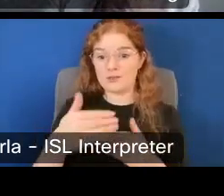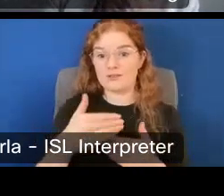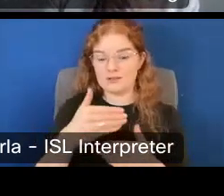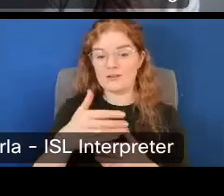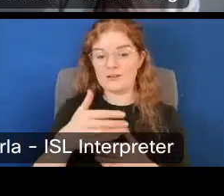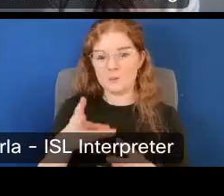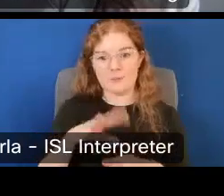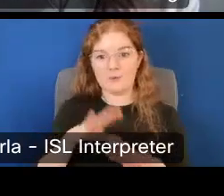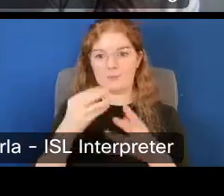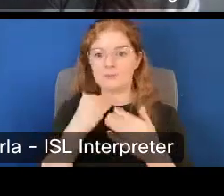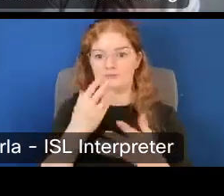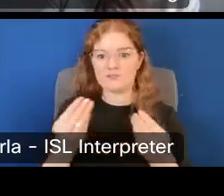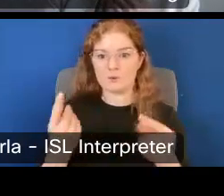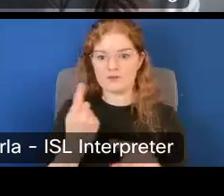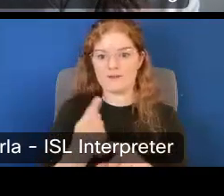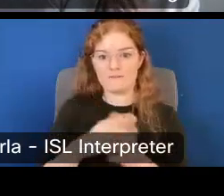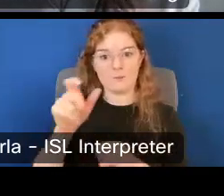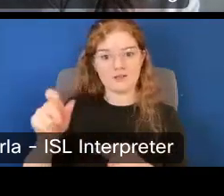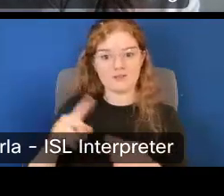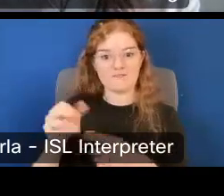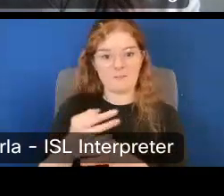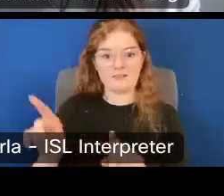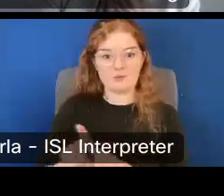more resources there for patients and their families.